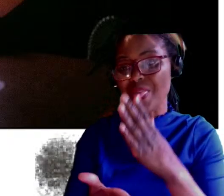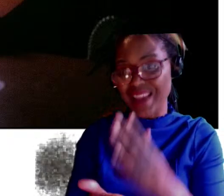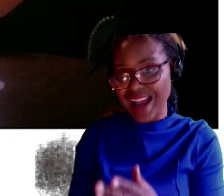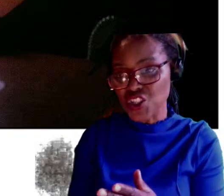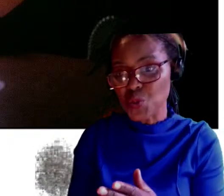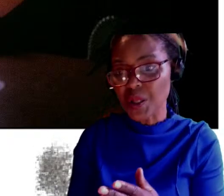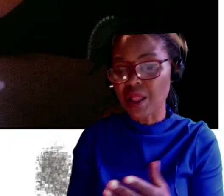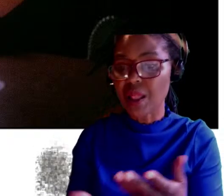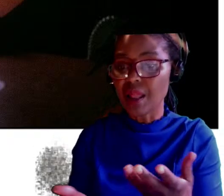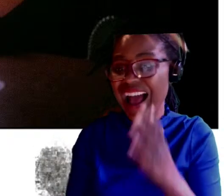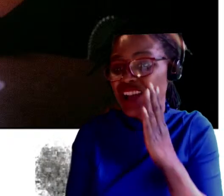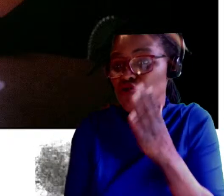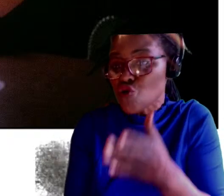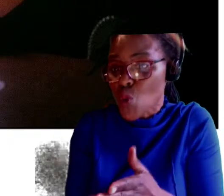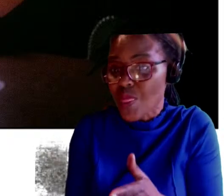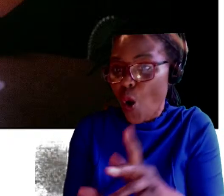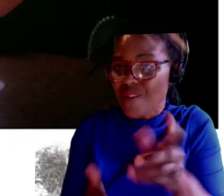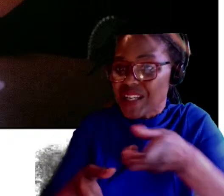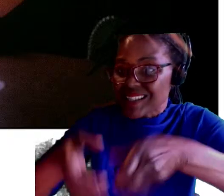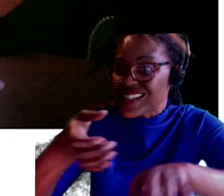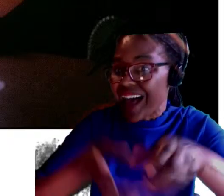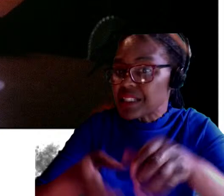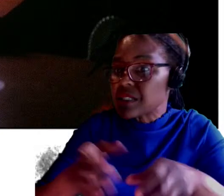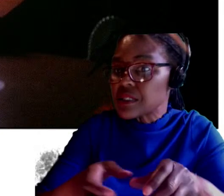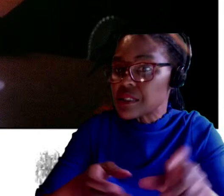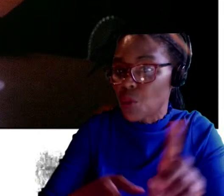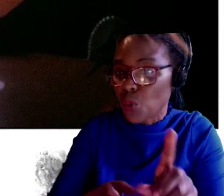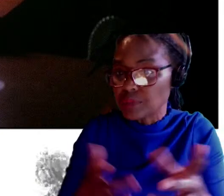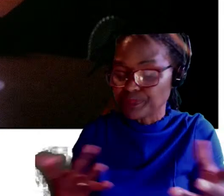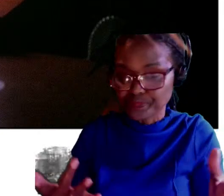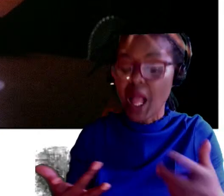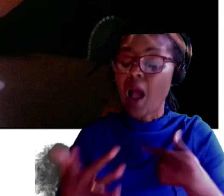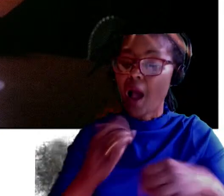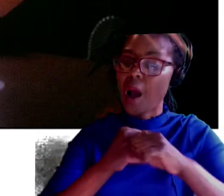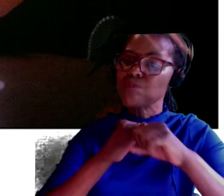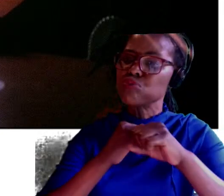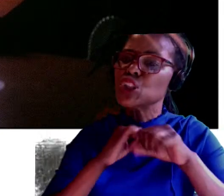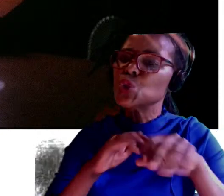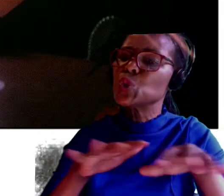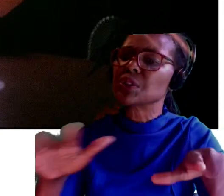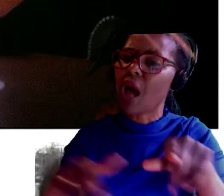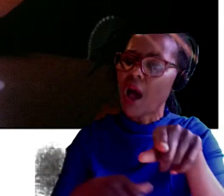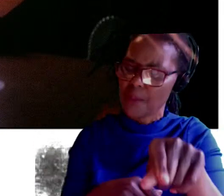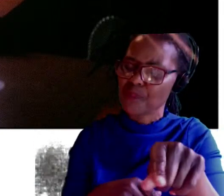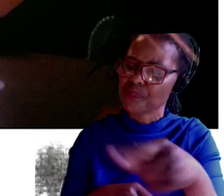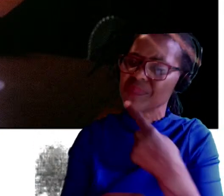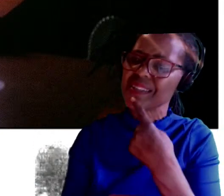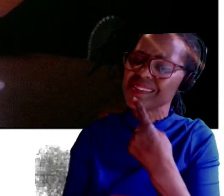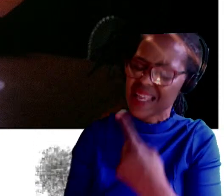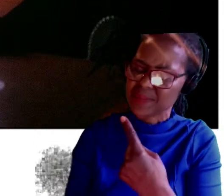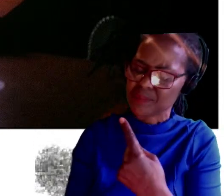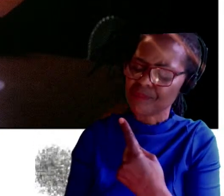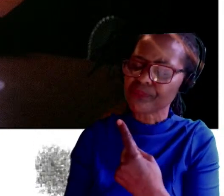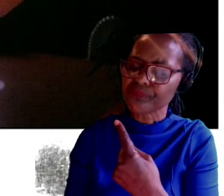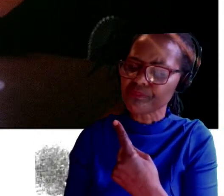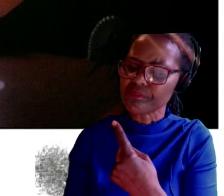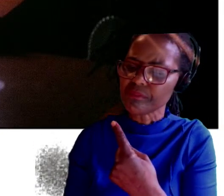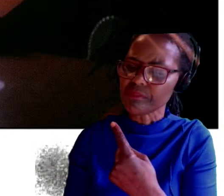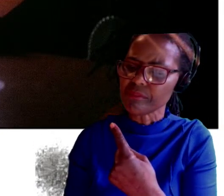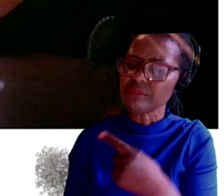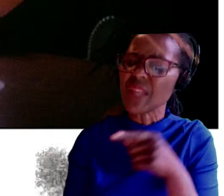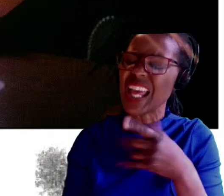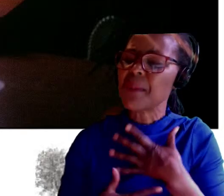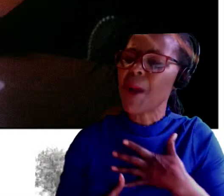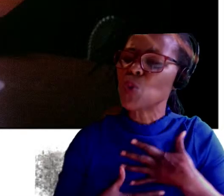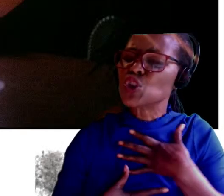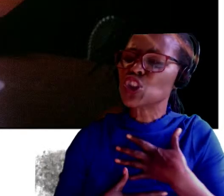right? Our producer on Delay, Amanda Fawcett, noted that emotionally the story proposition was a lot like the feeling of being an